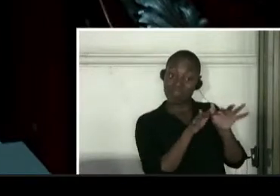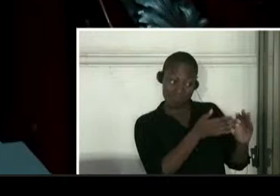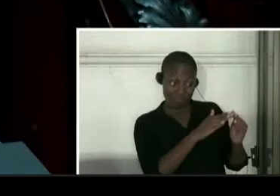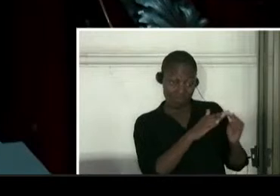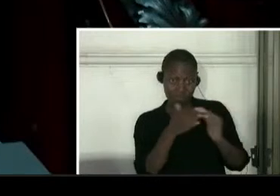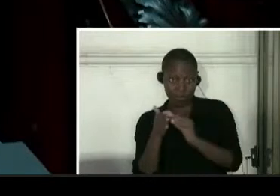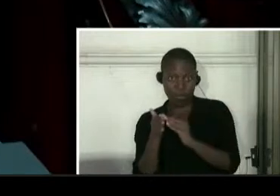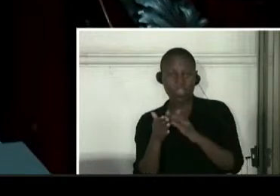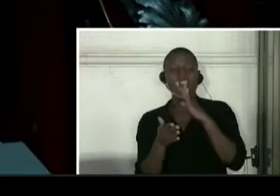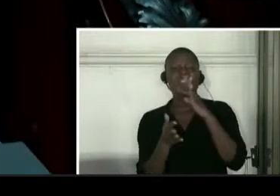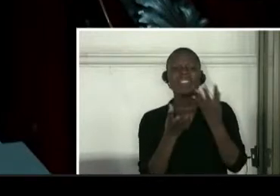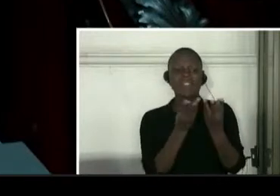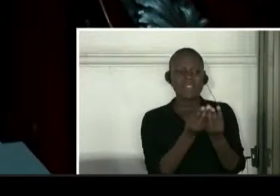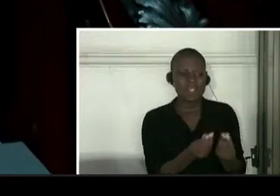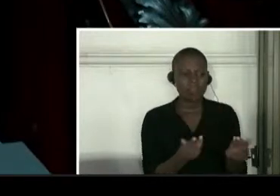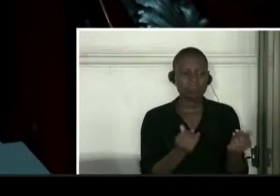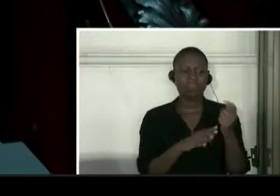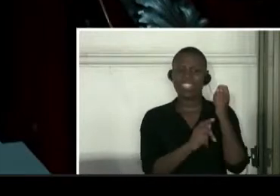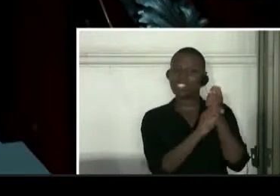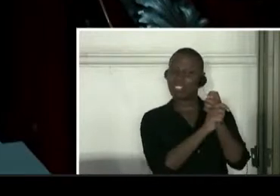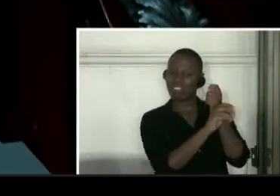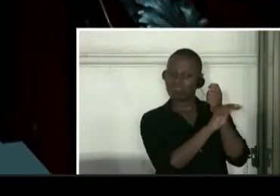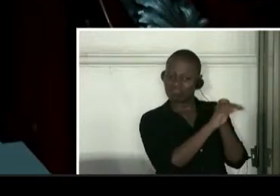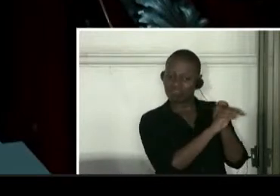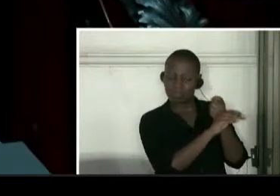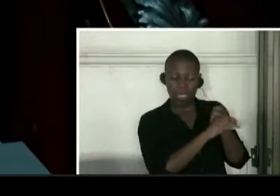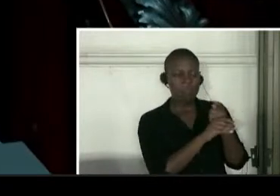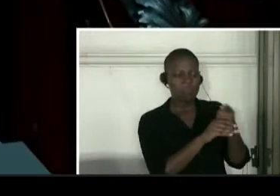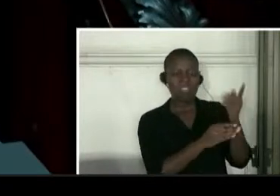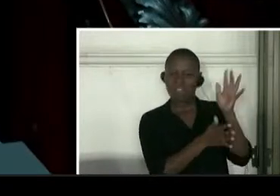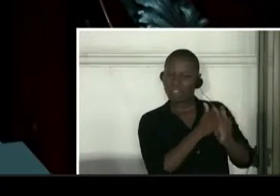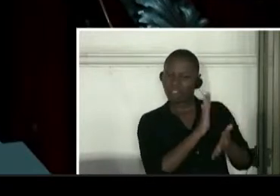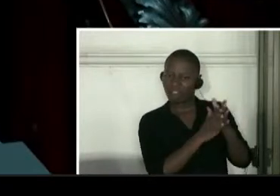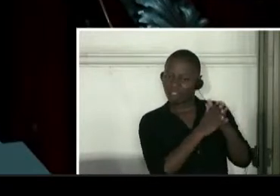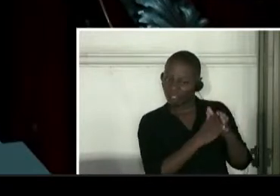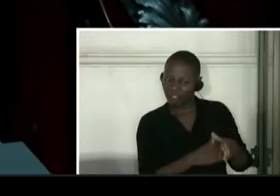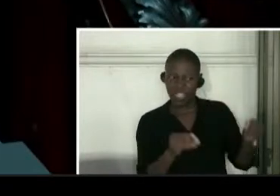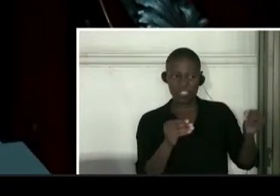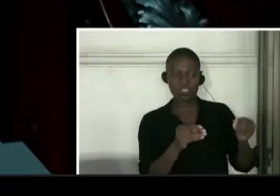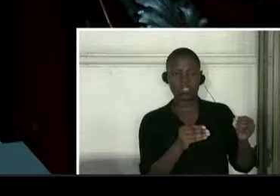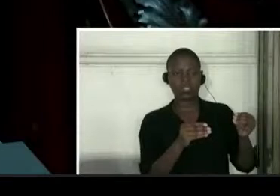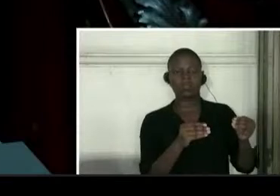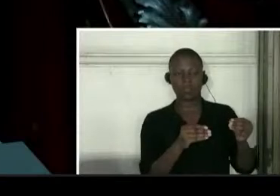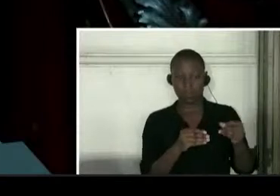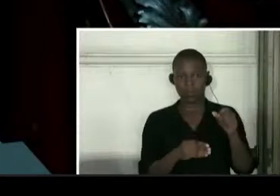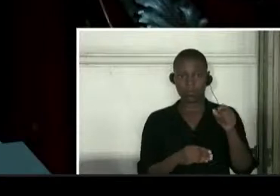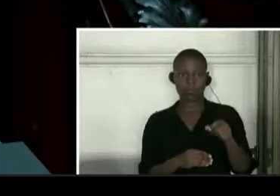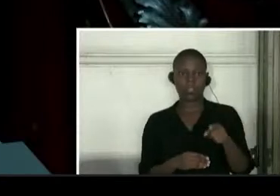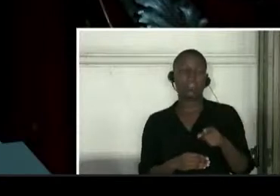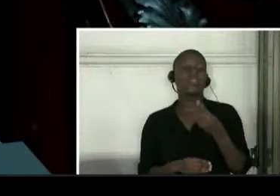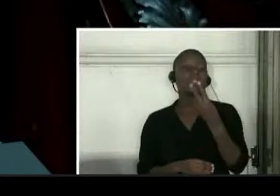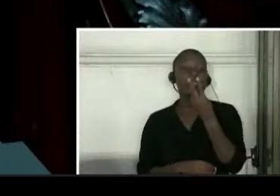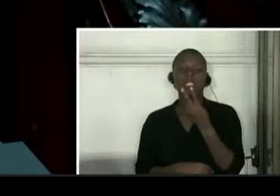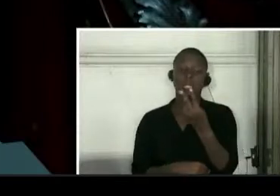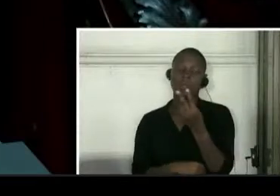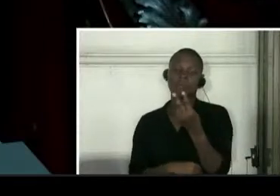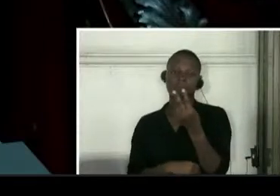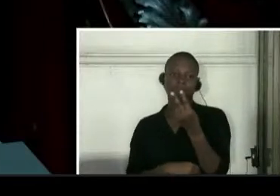etc. To communities in need, the portfolio committee will be looking forward to the various